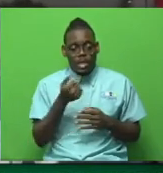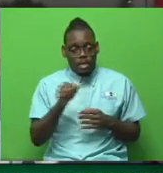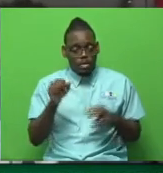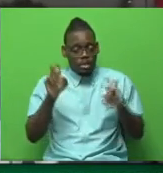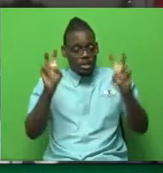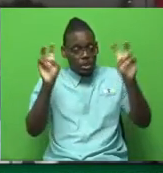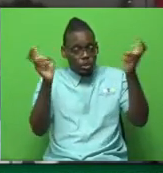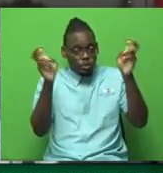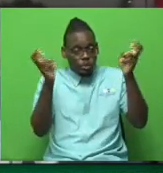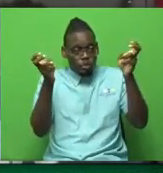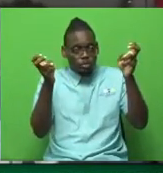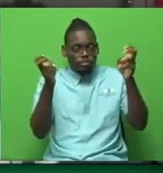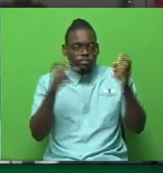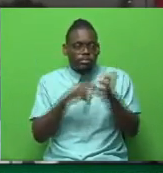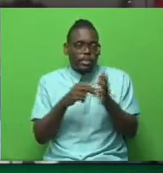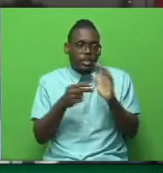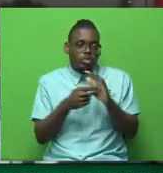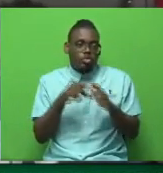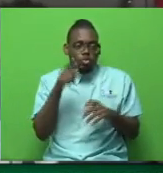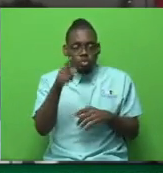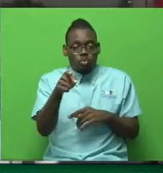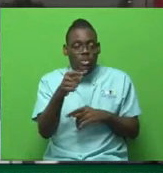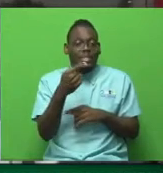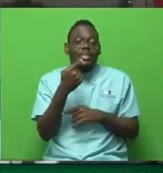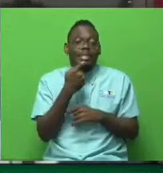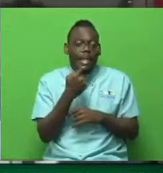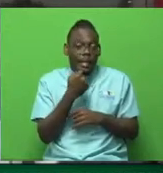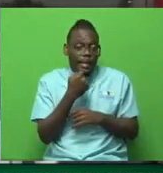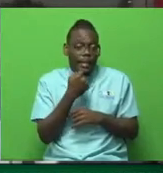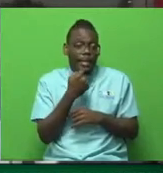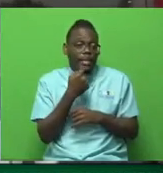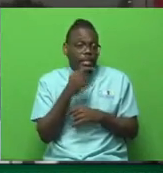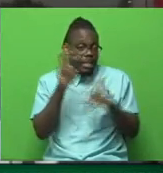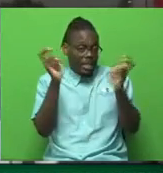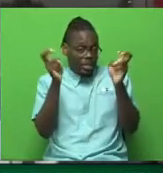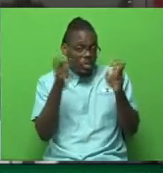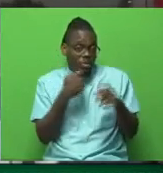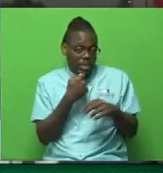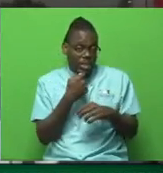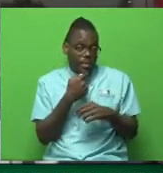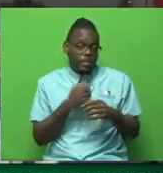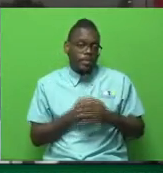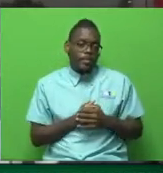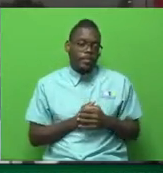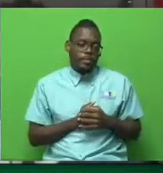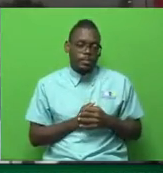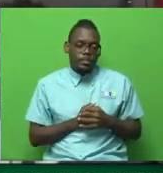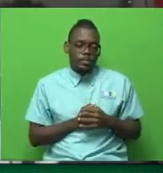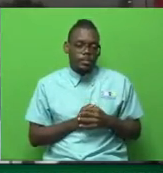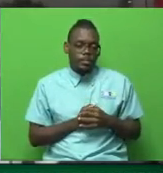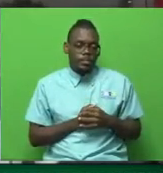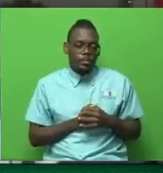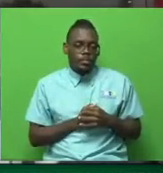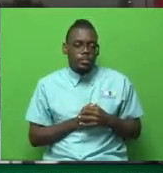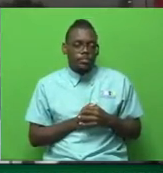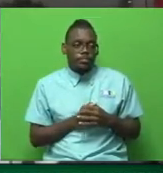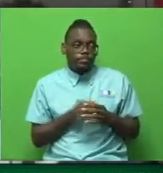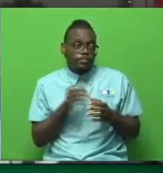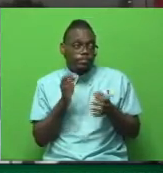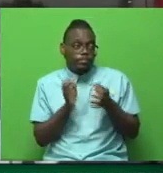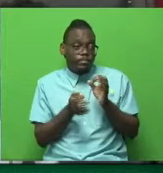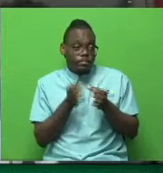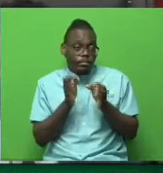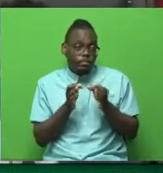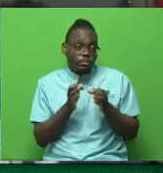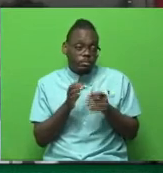if it's not allowable for you to use it firsthand you can't quote something that's inappropriate all